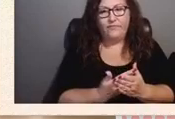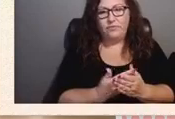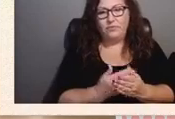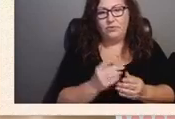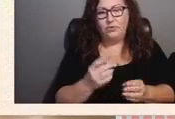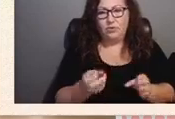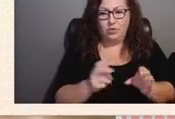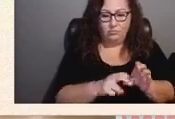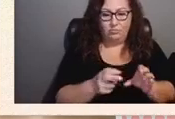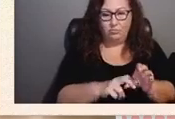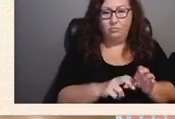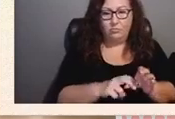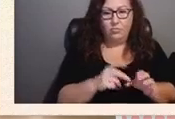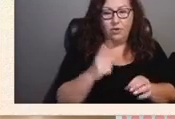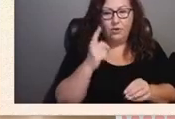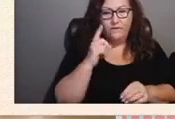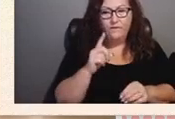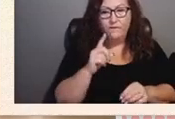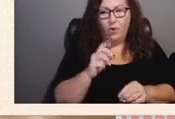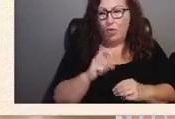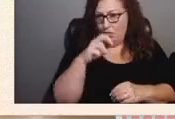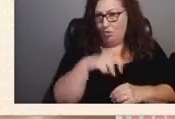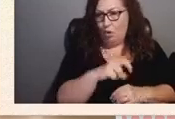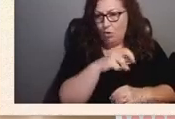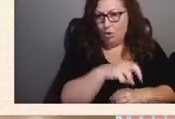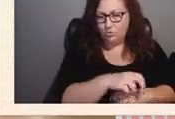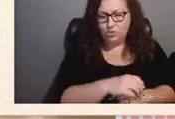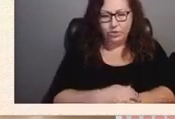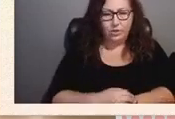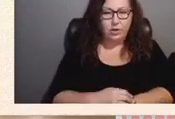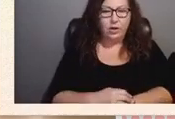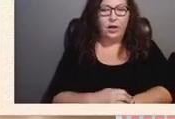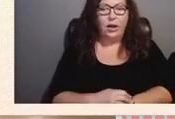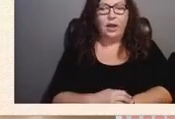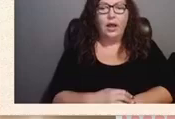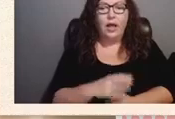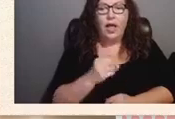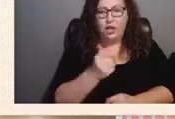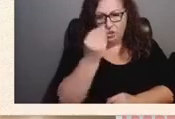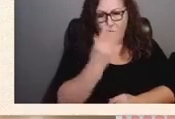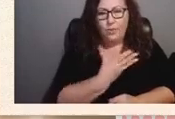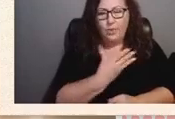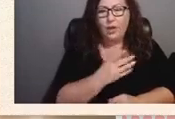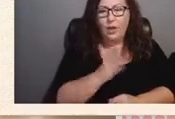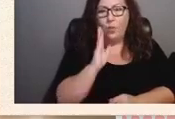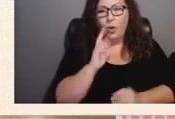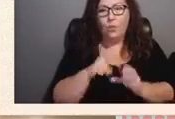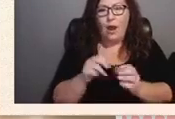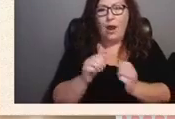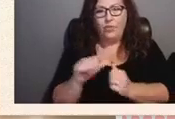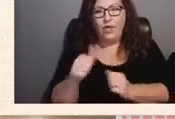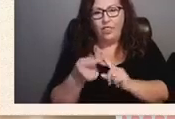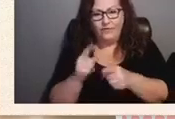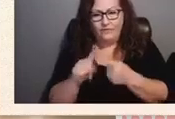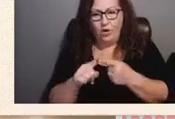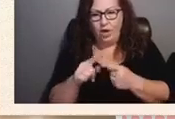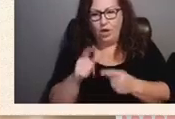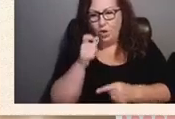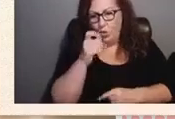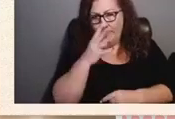car, the roller coaster. And he told me he was going to ride with one of the other friends who had been ignoring me the